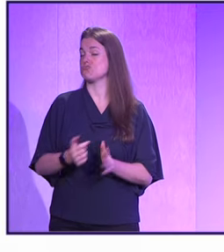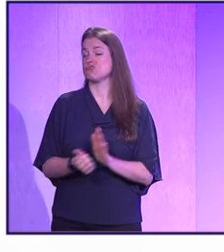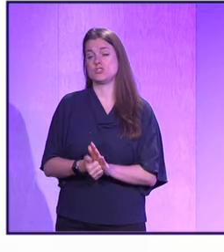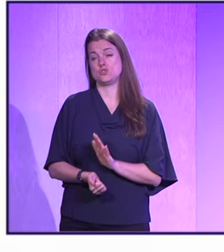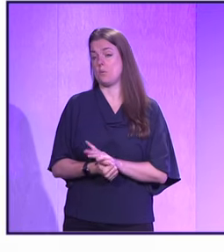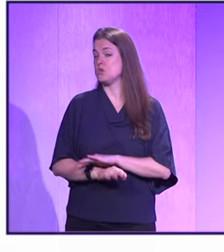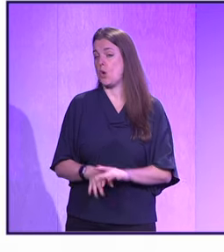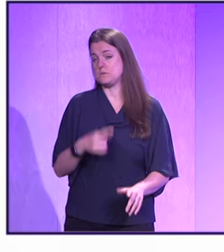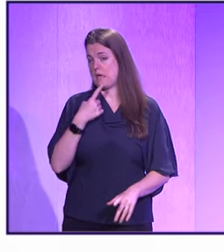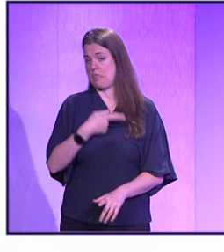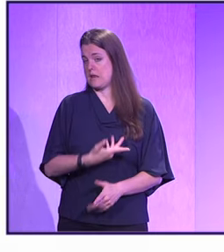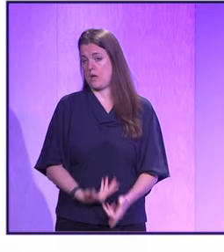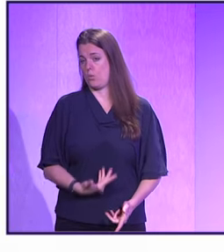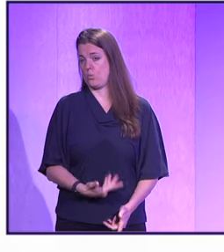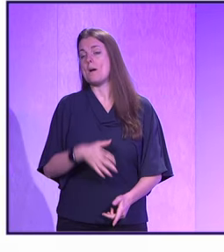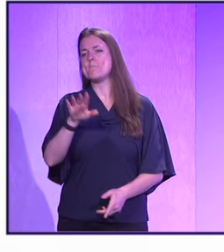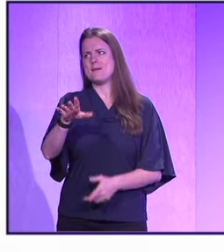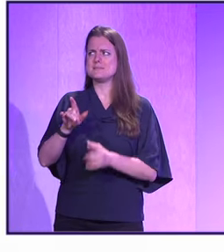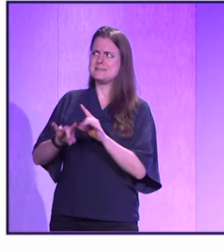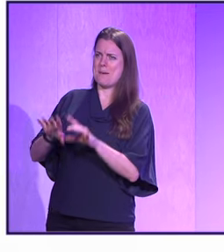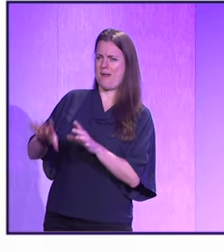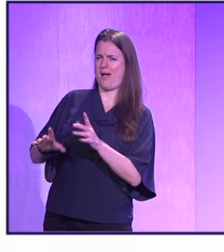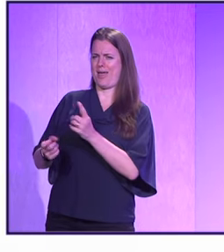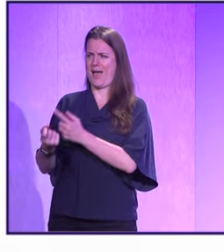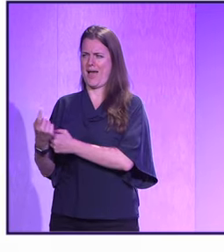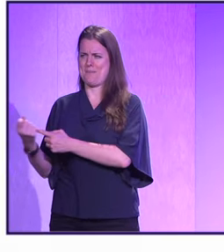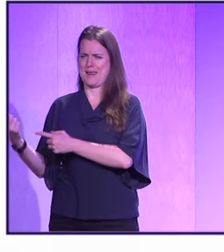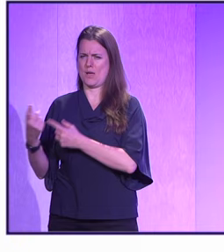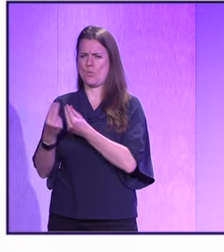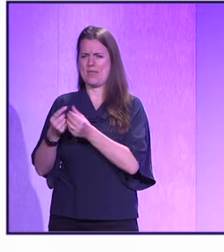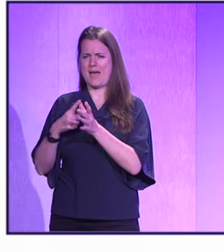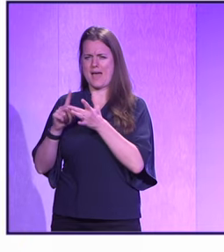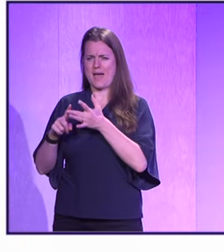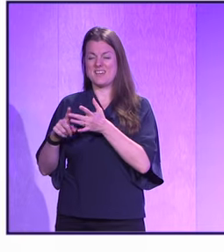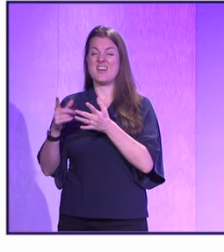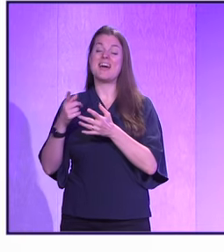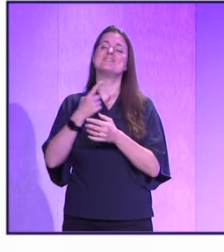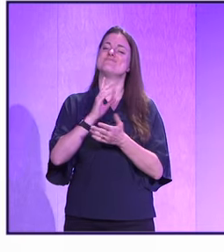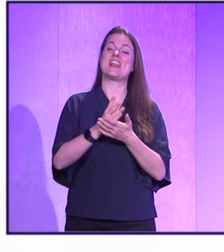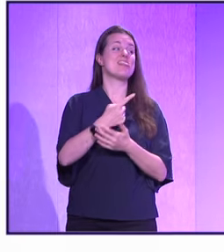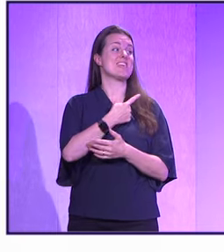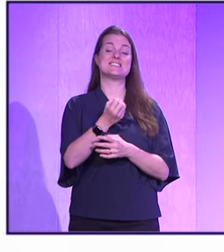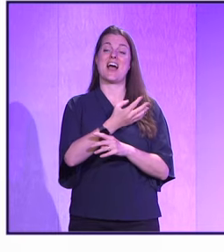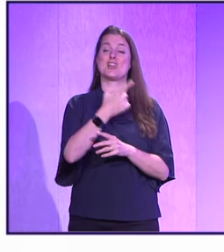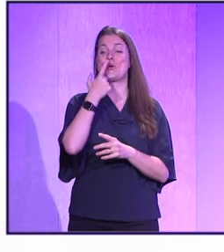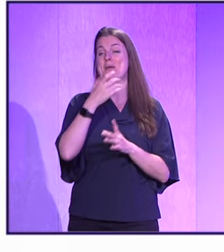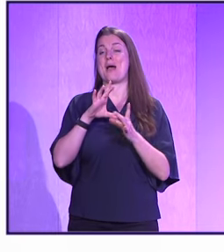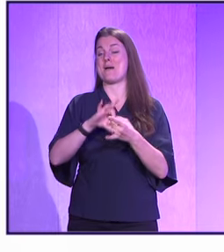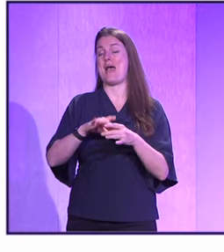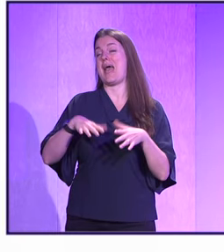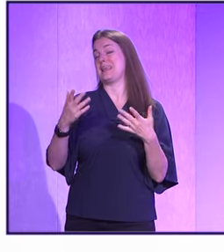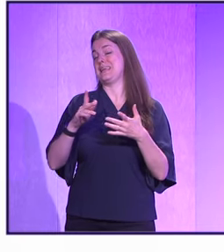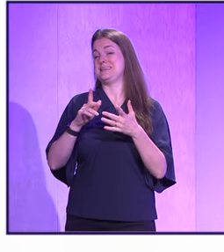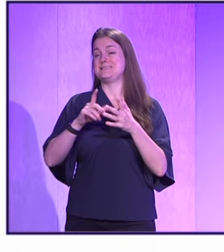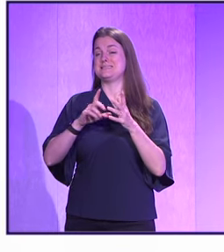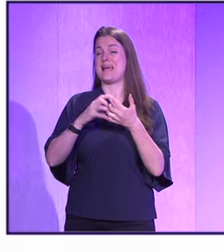Don't say that, but we're at the same point with AI today. And this slide could literally be about any